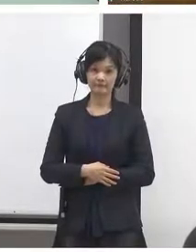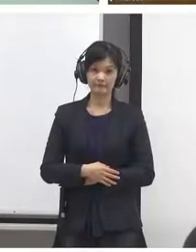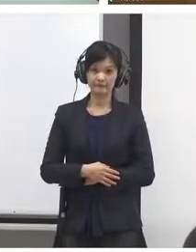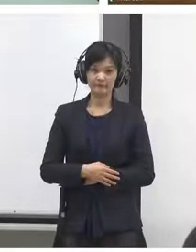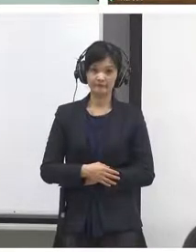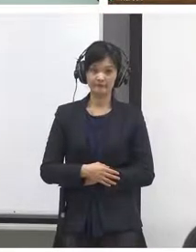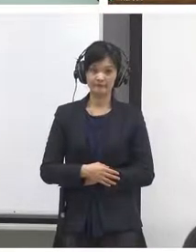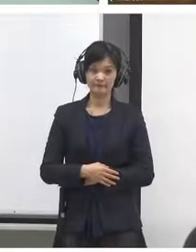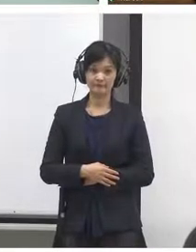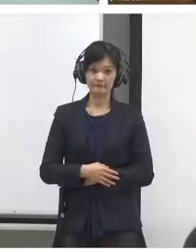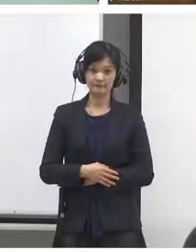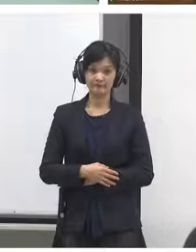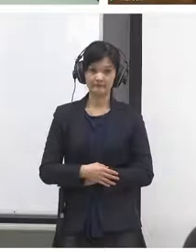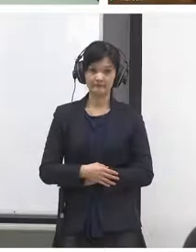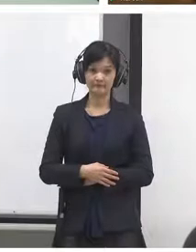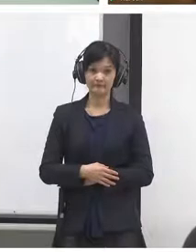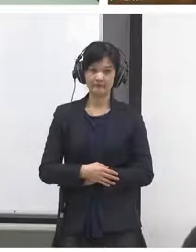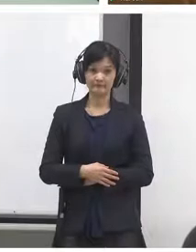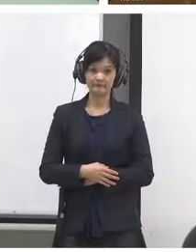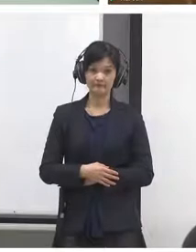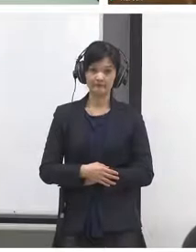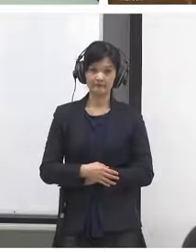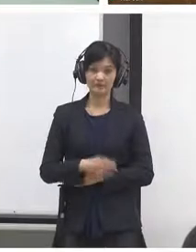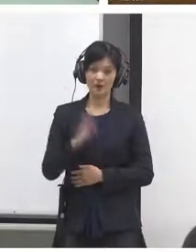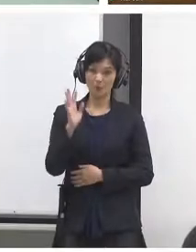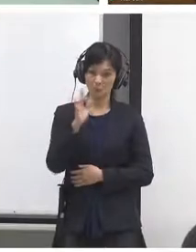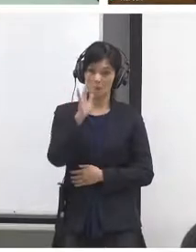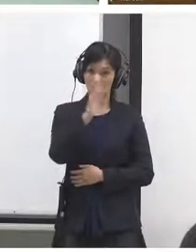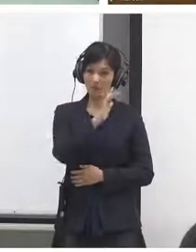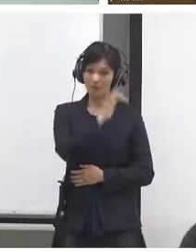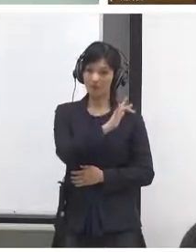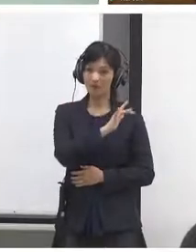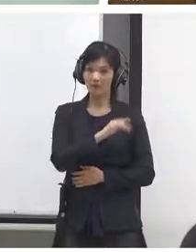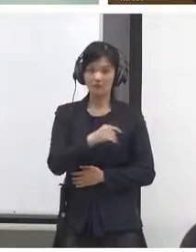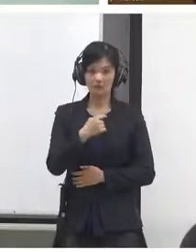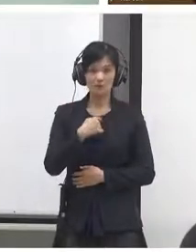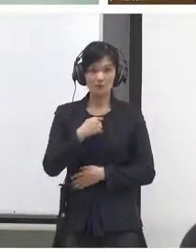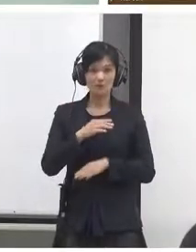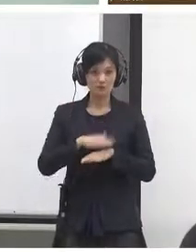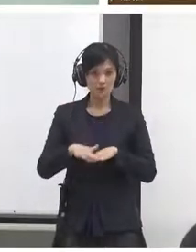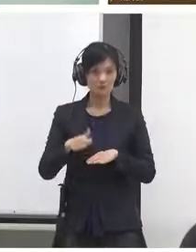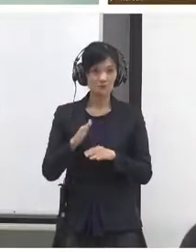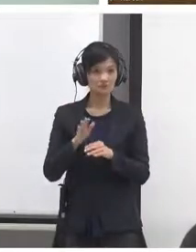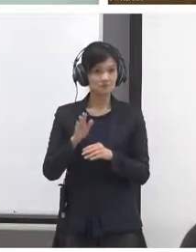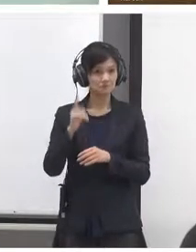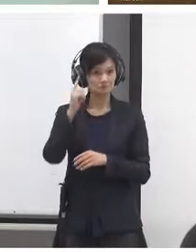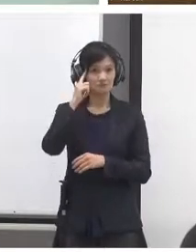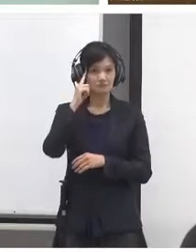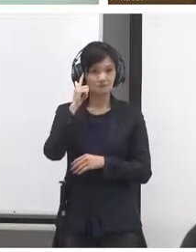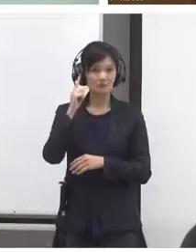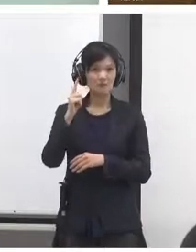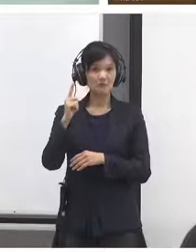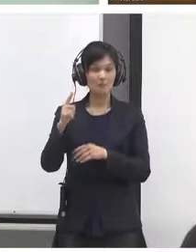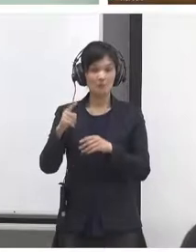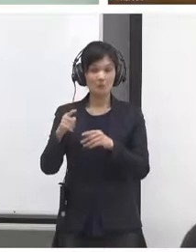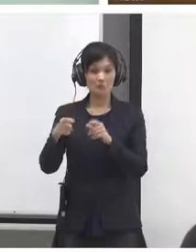of workshops with local citizens, and obviously at that time we don't